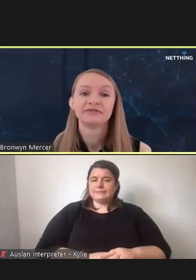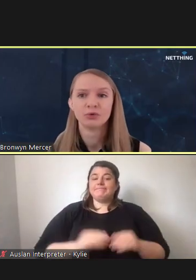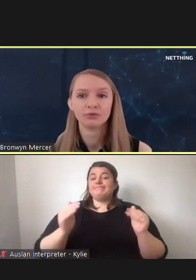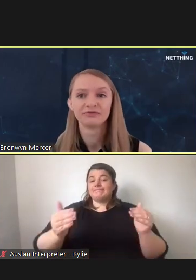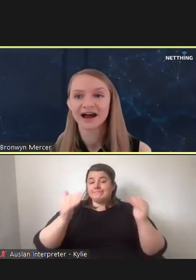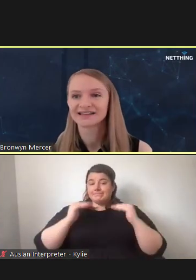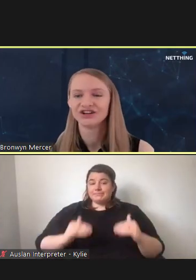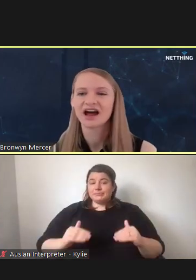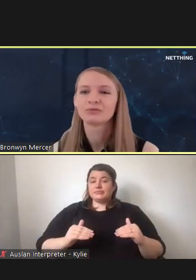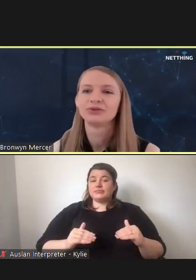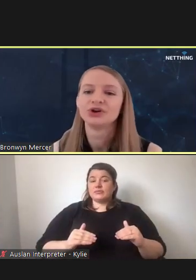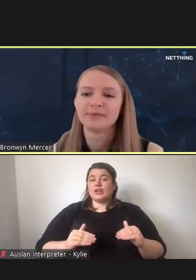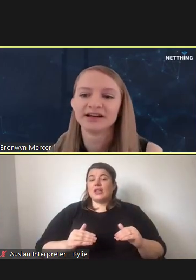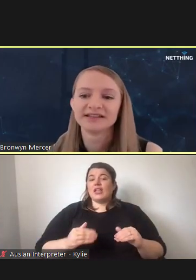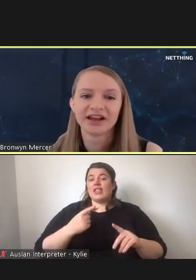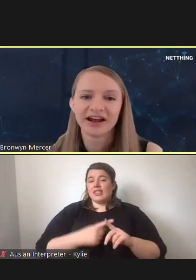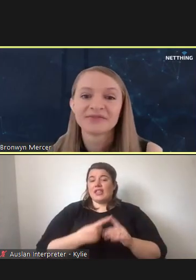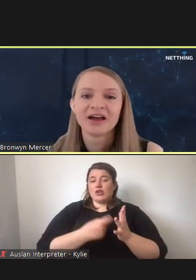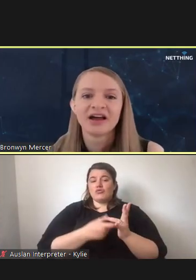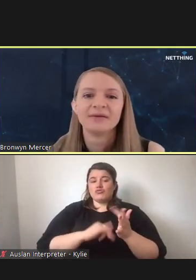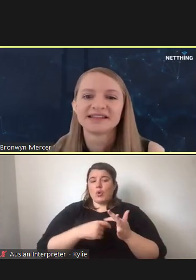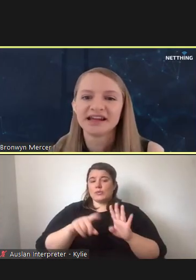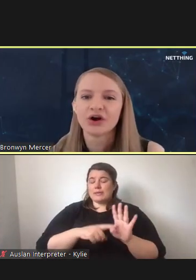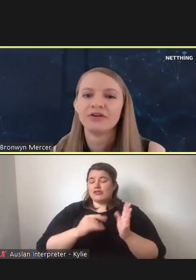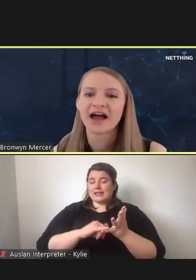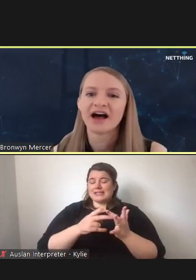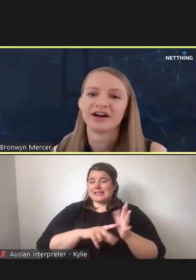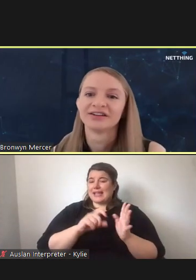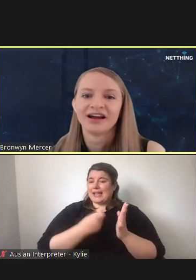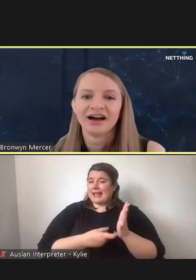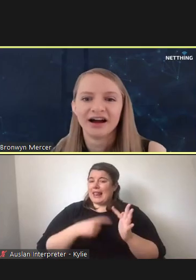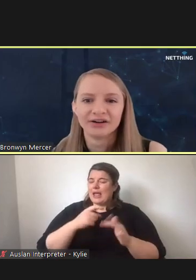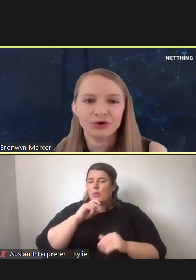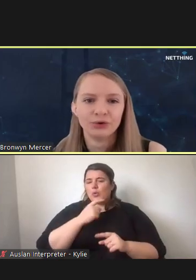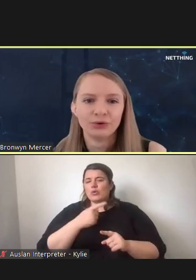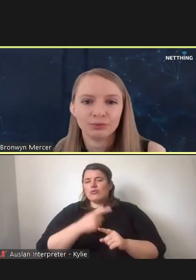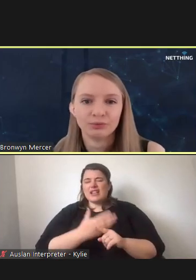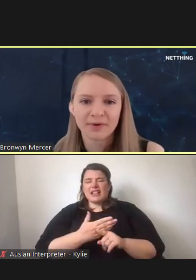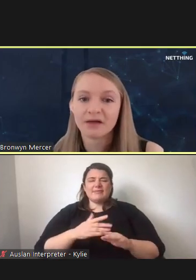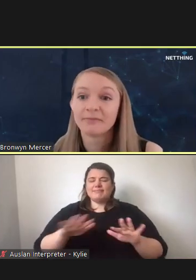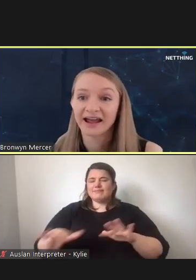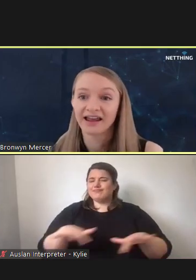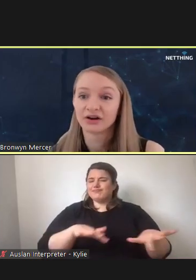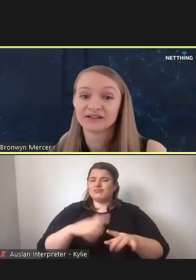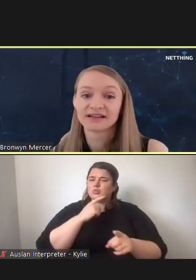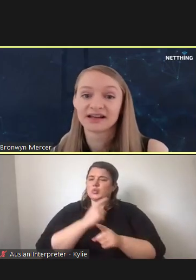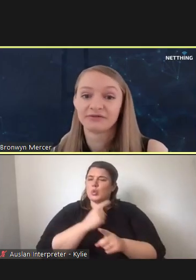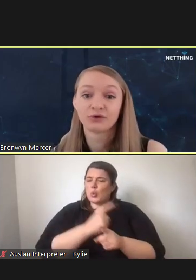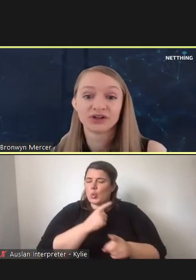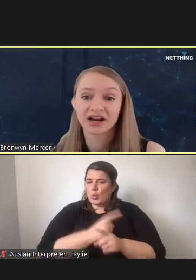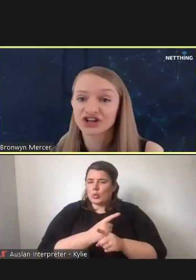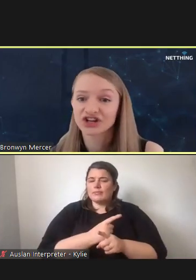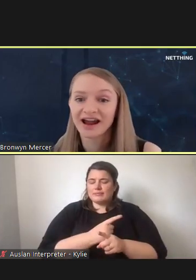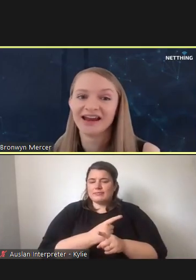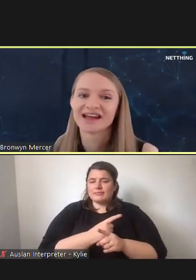an informal fireside chat with Rosemary Sinclair, the CEO of ALDA, who will be unpacking ALDA's